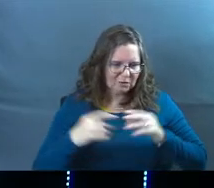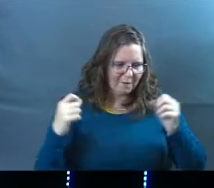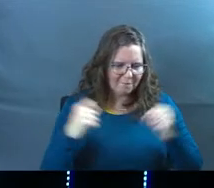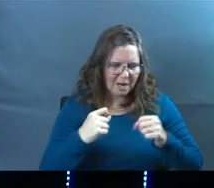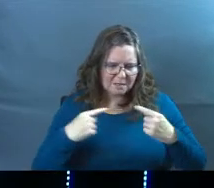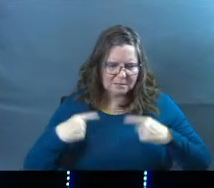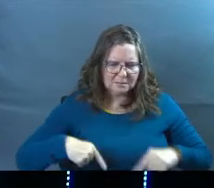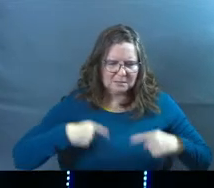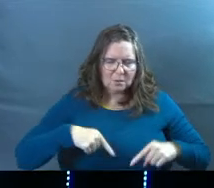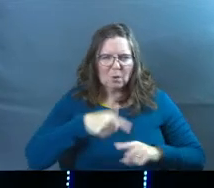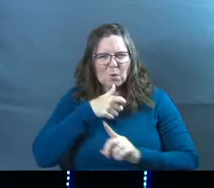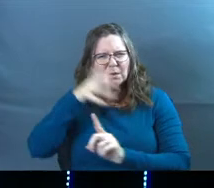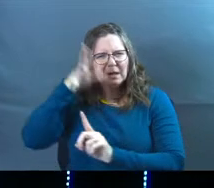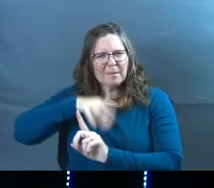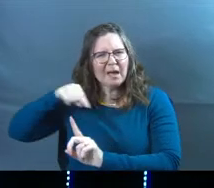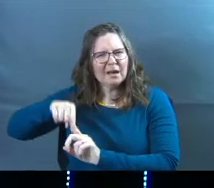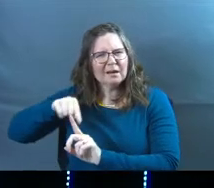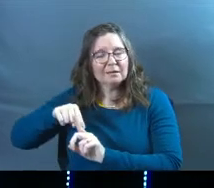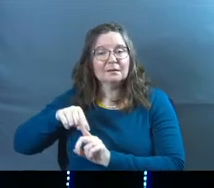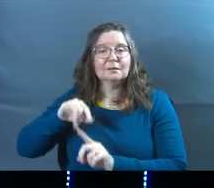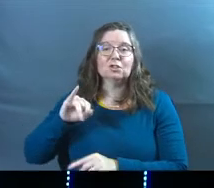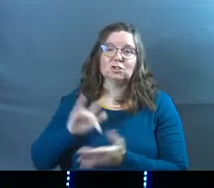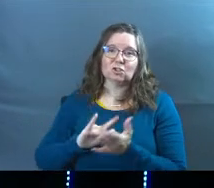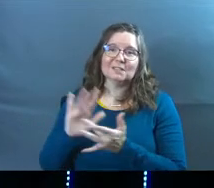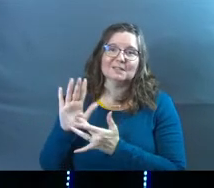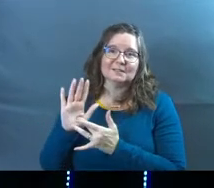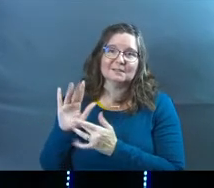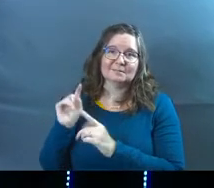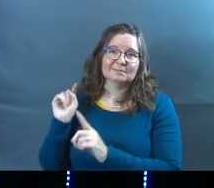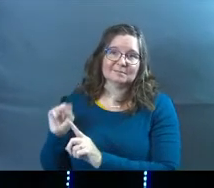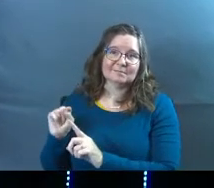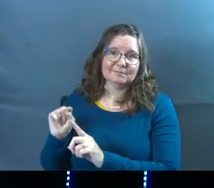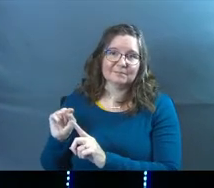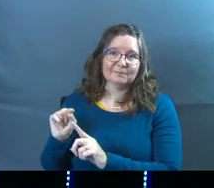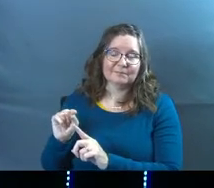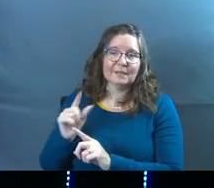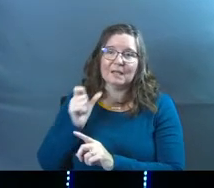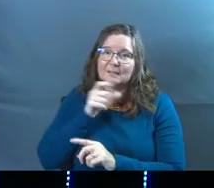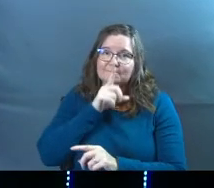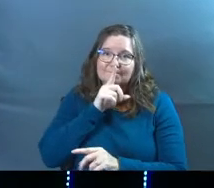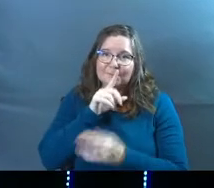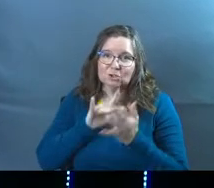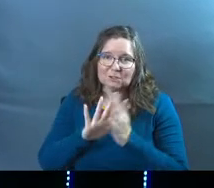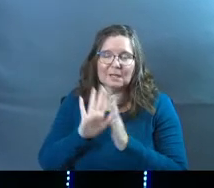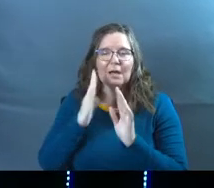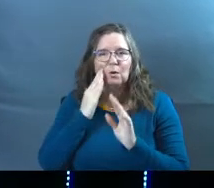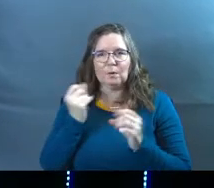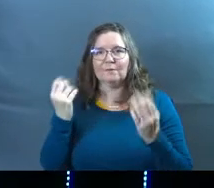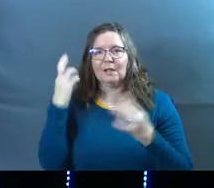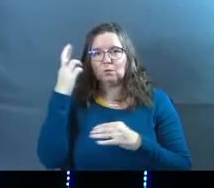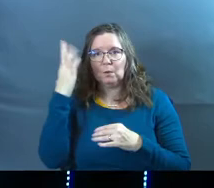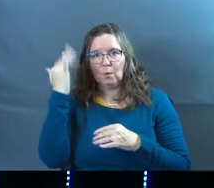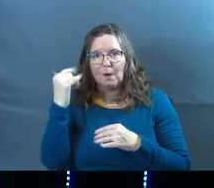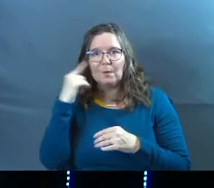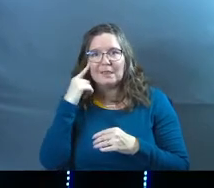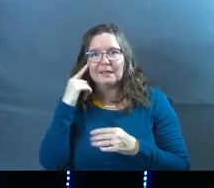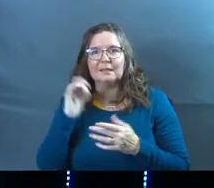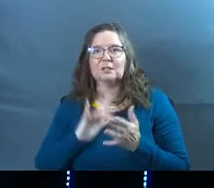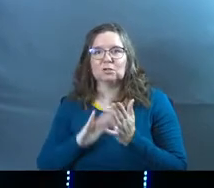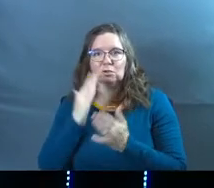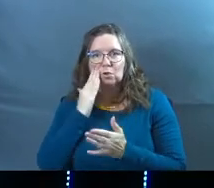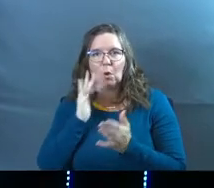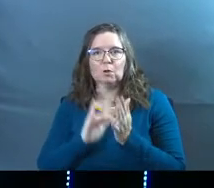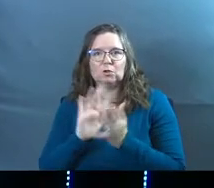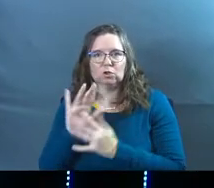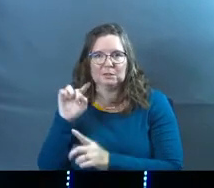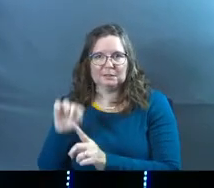fighting Jacob. Who is this man? This is Jesus. But doesn't call him Jesus. I know, we got lots of reasons from the text to know